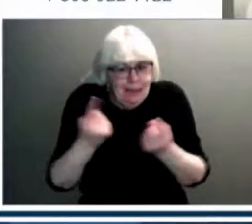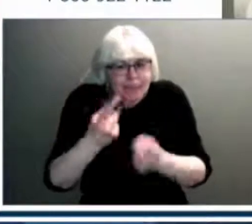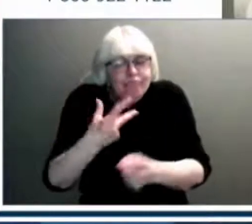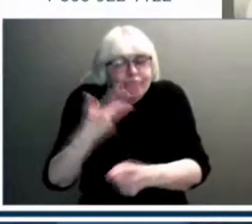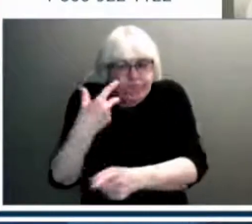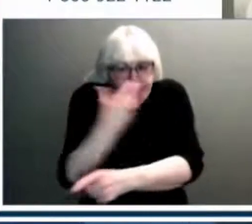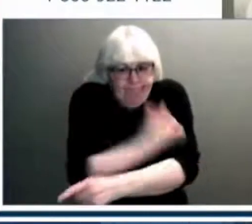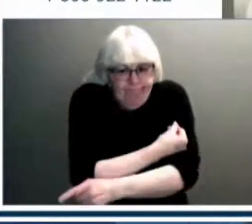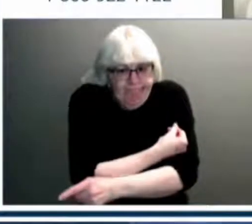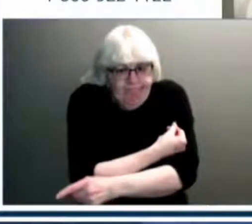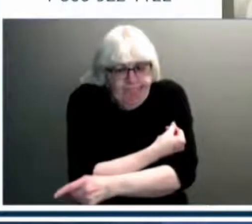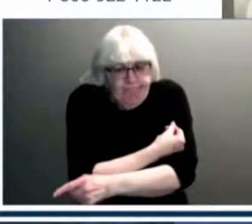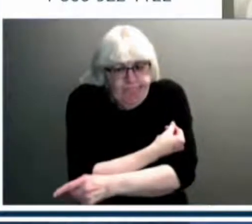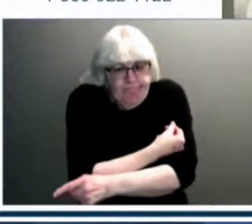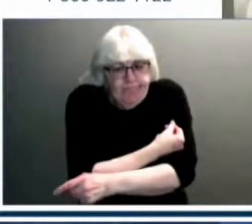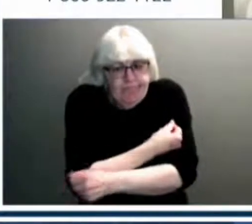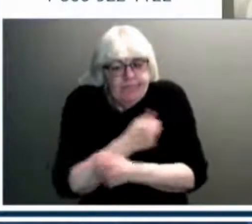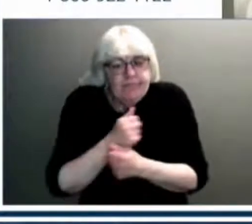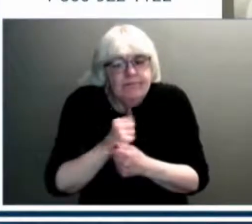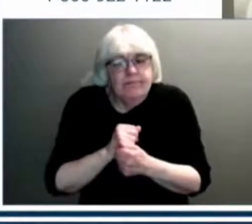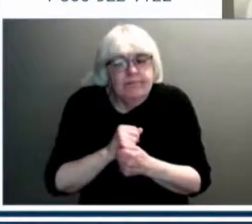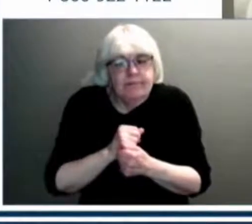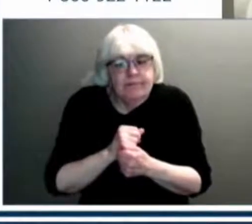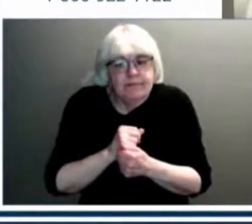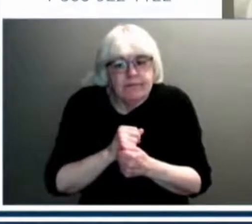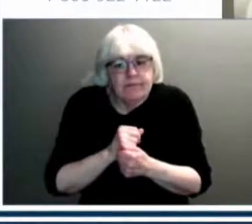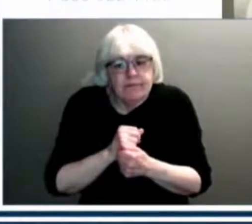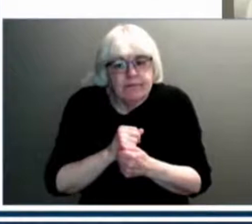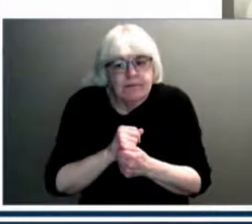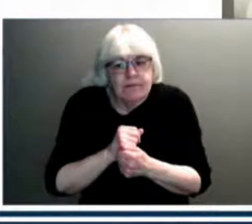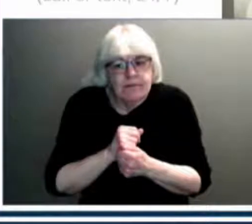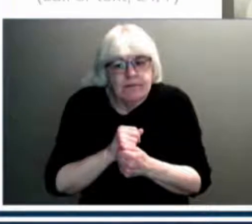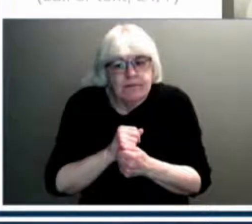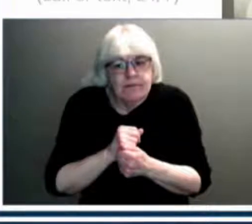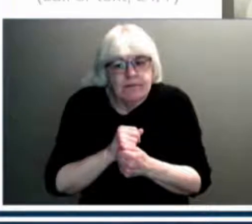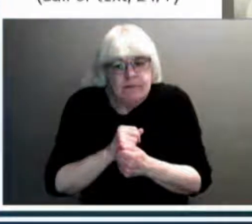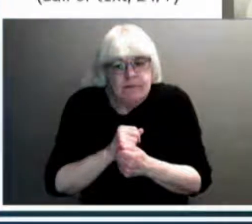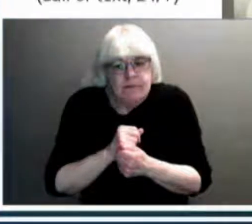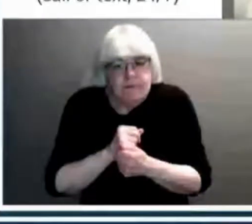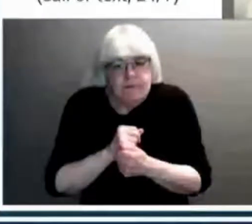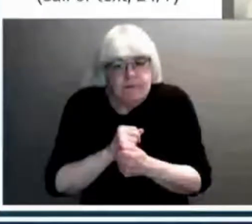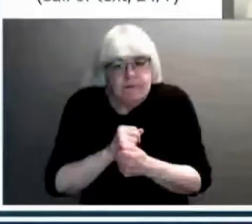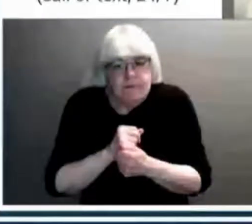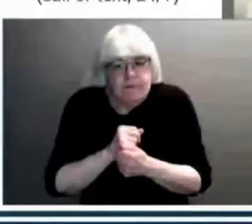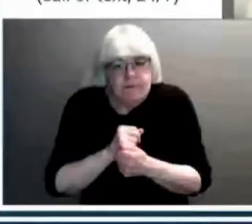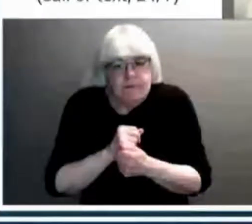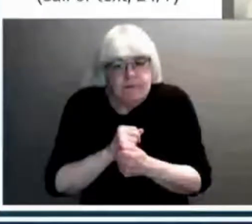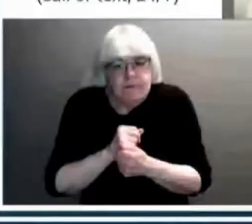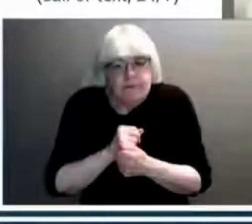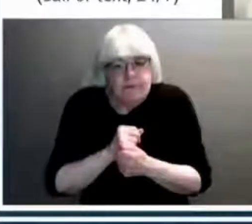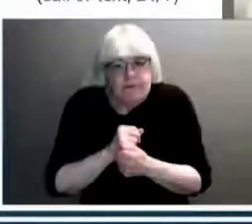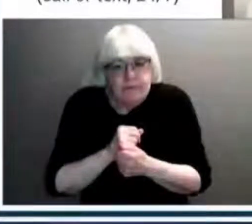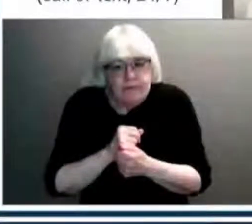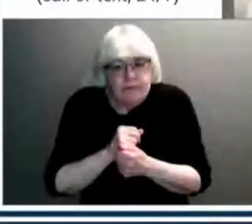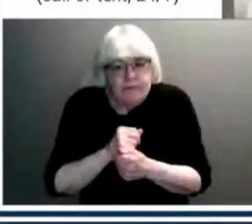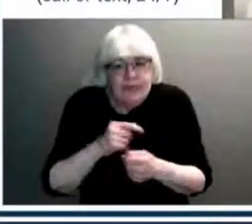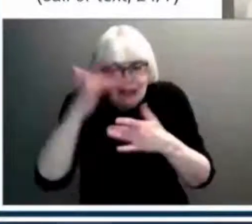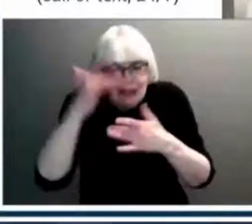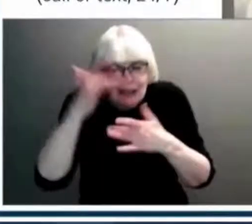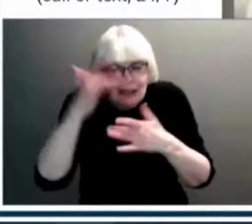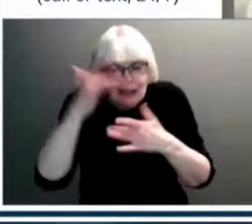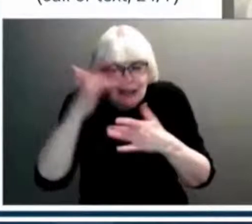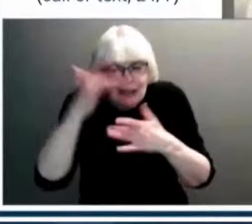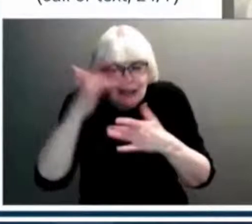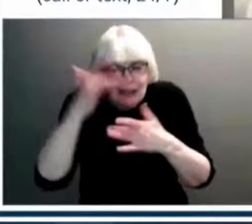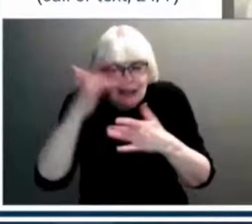that are in place are basically her mental illness. Now, for this family, others in Cape Breton and Nova Scotia that might be dealing with